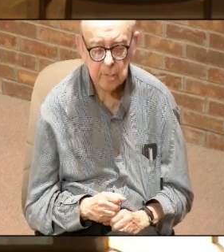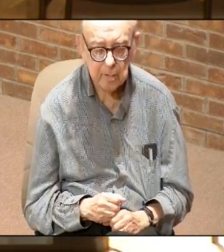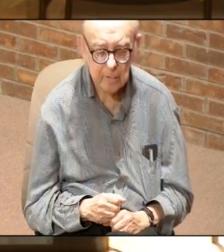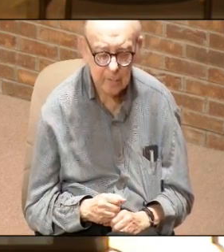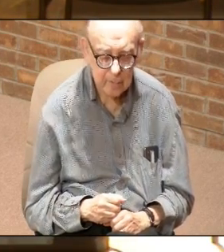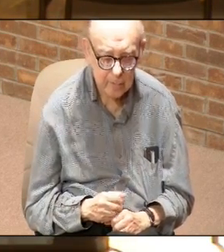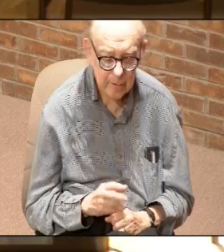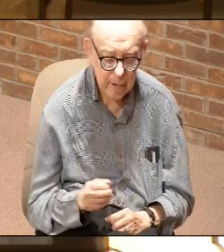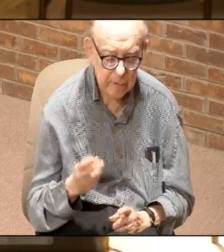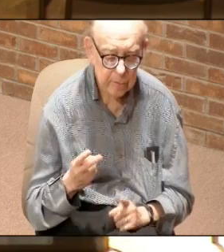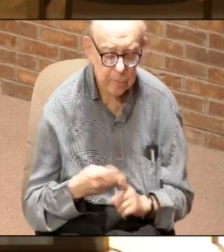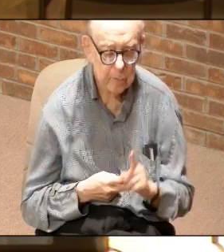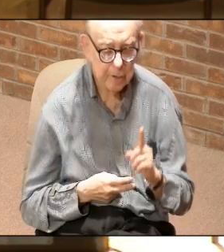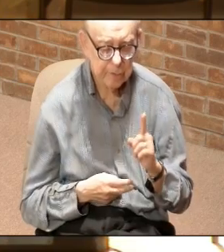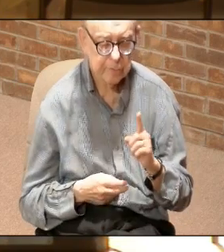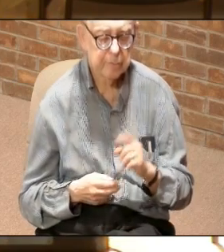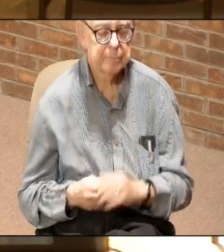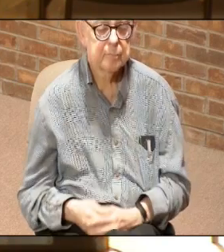in 2 months.